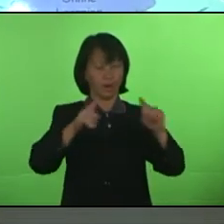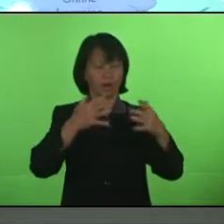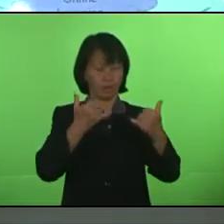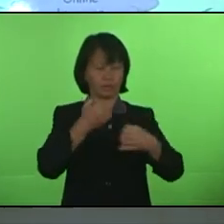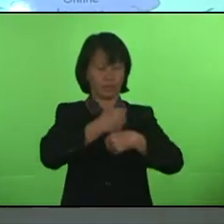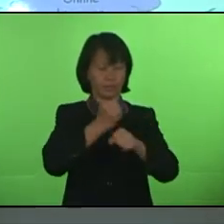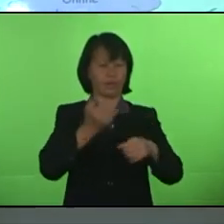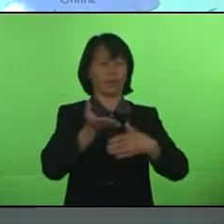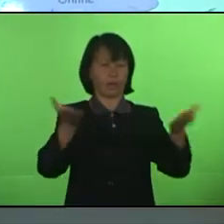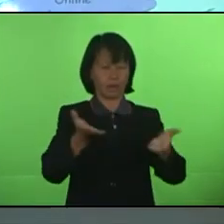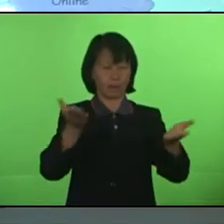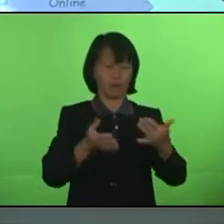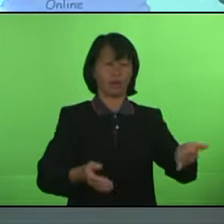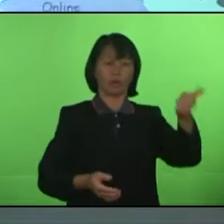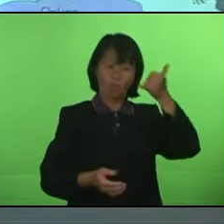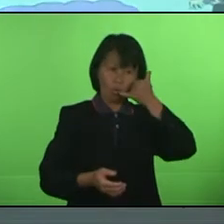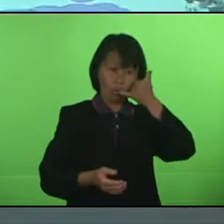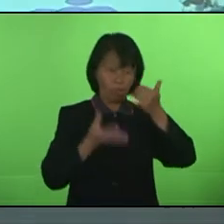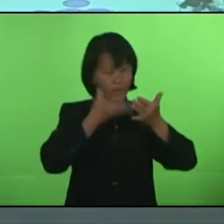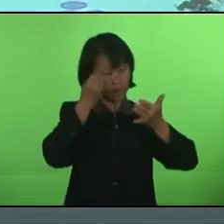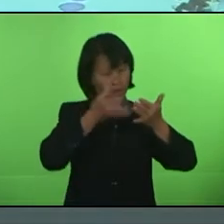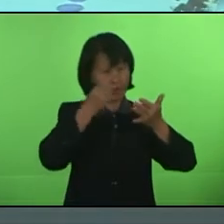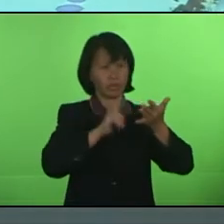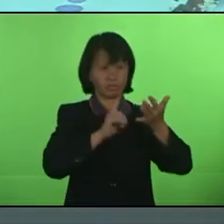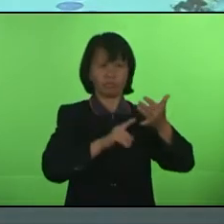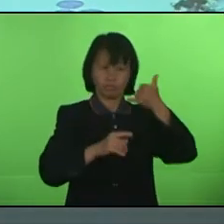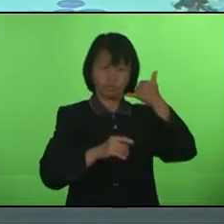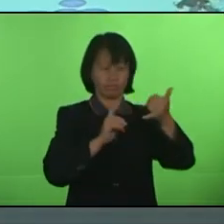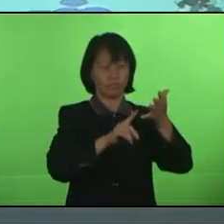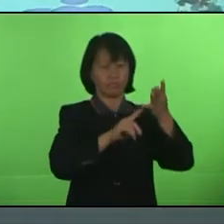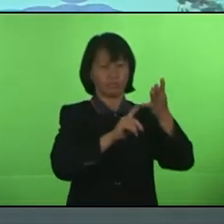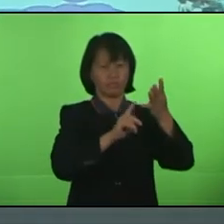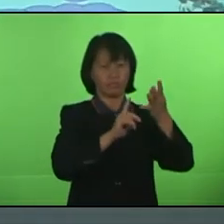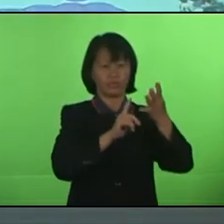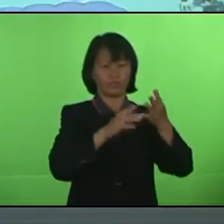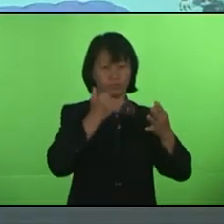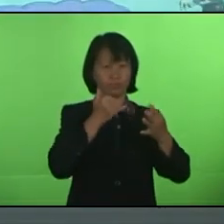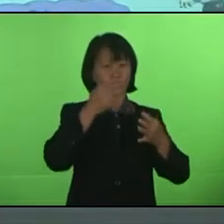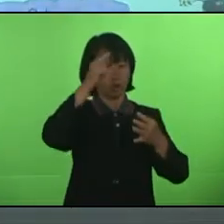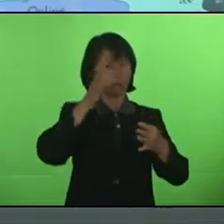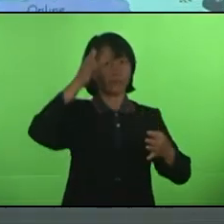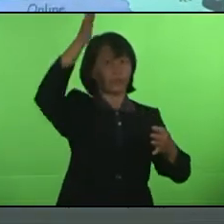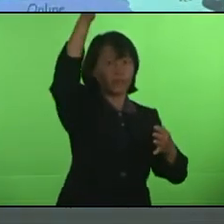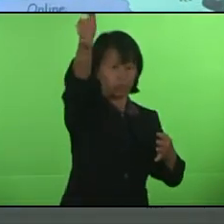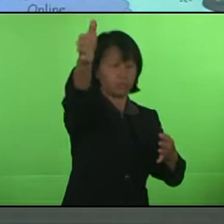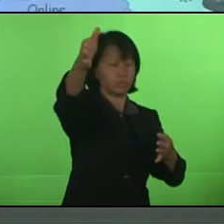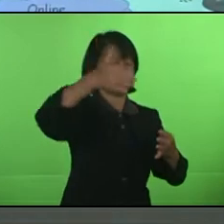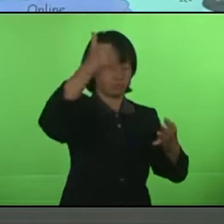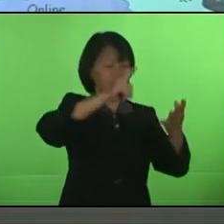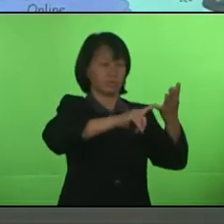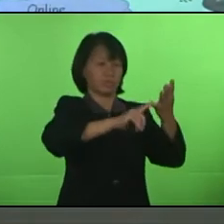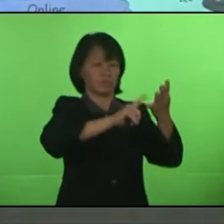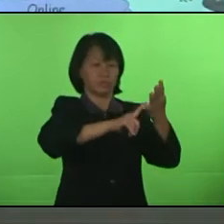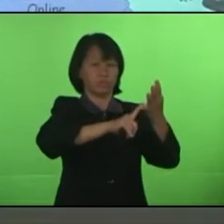I want to make here is that mobile learning has become, I think, a thing of the present and future to come, which is